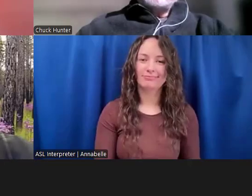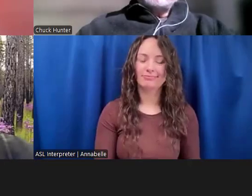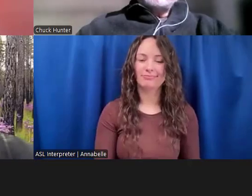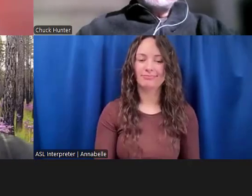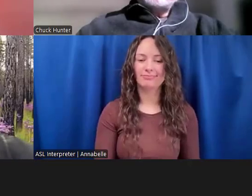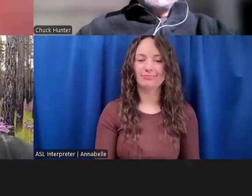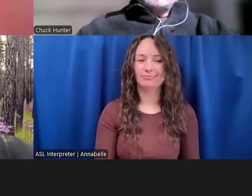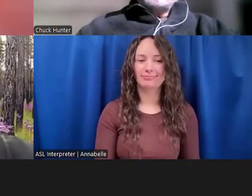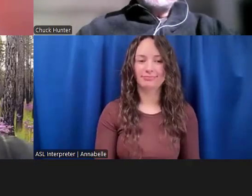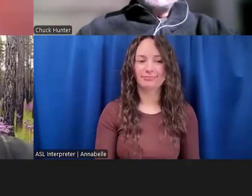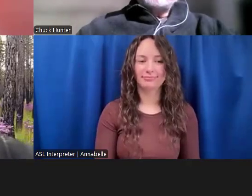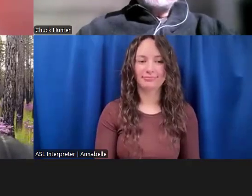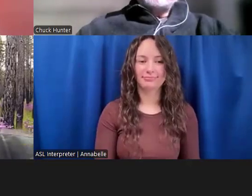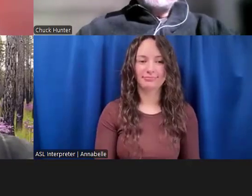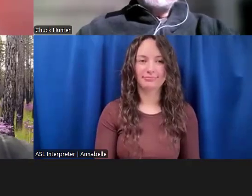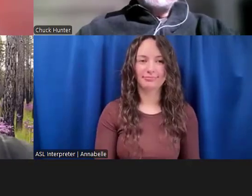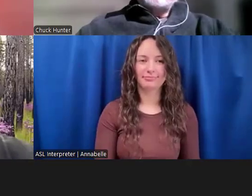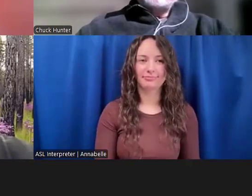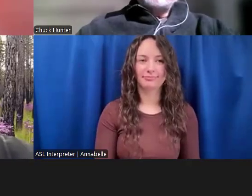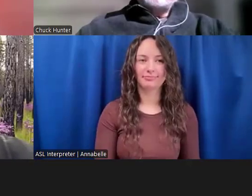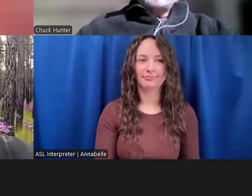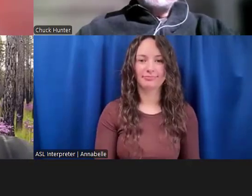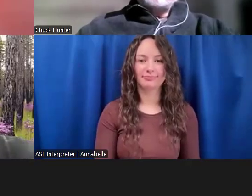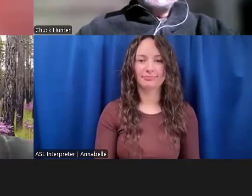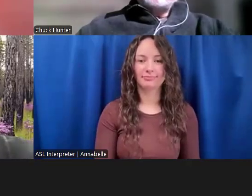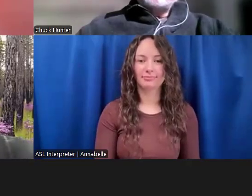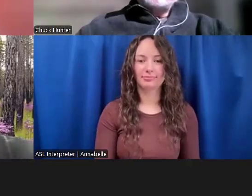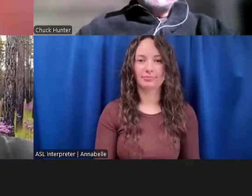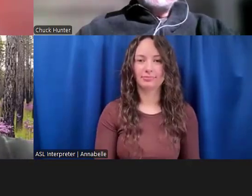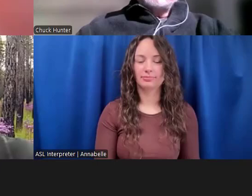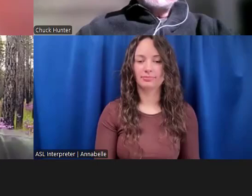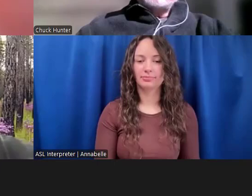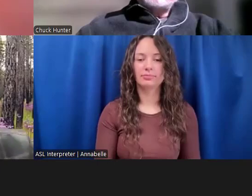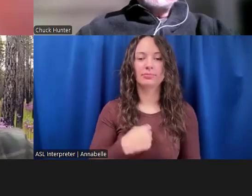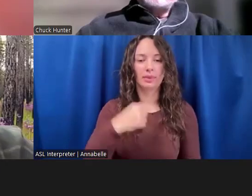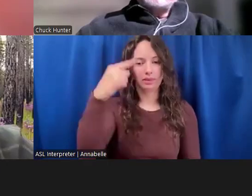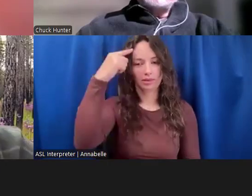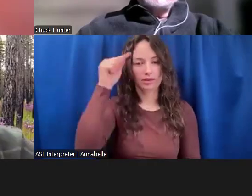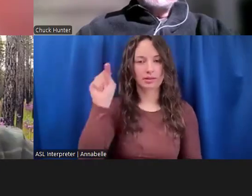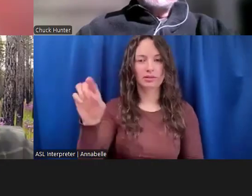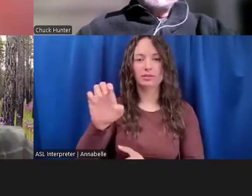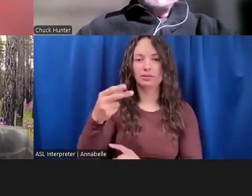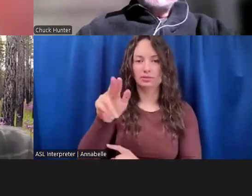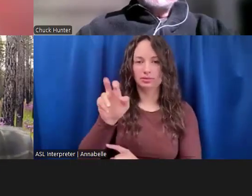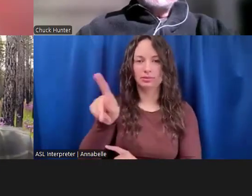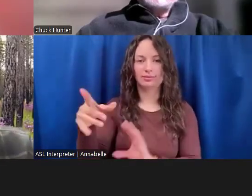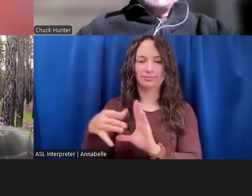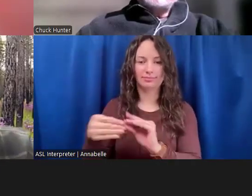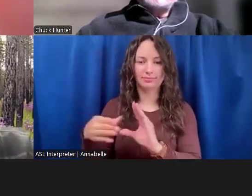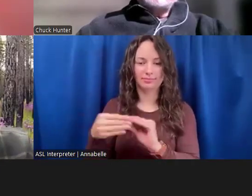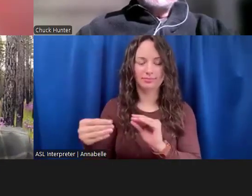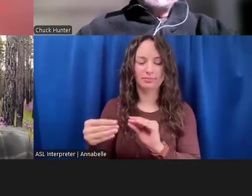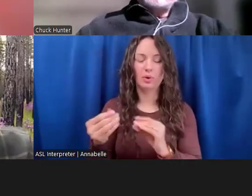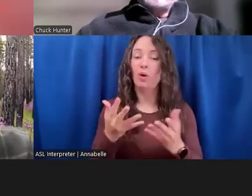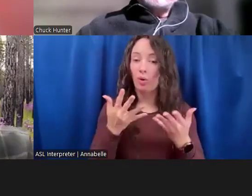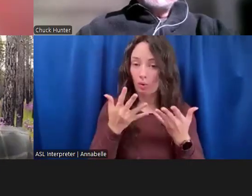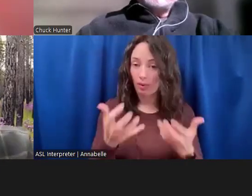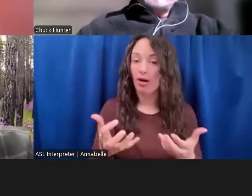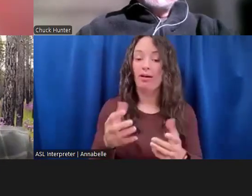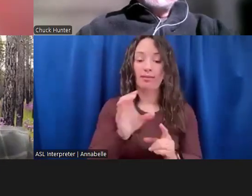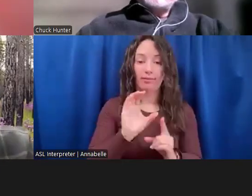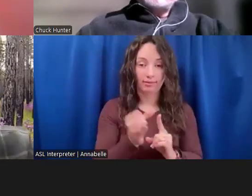one. I think Chuck mentioned desired forest conditions in bottomland hardwoods, and